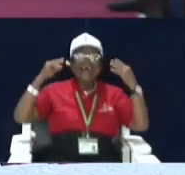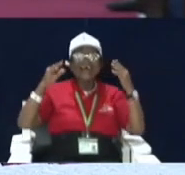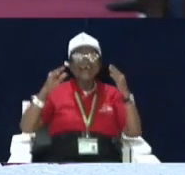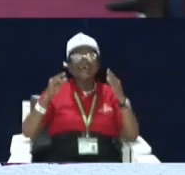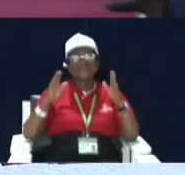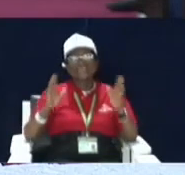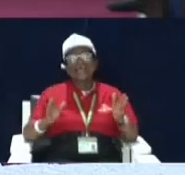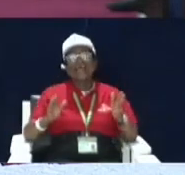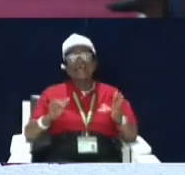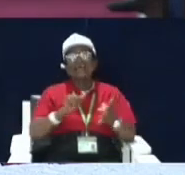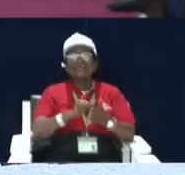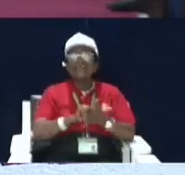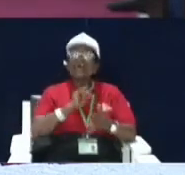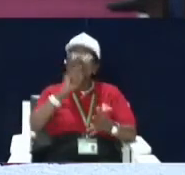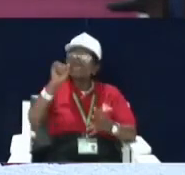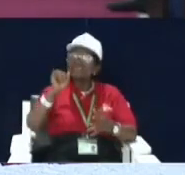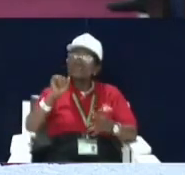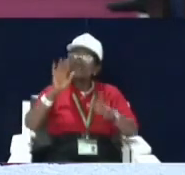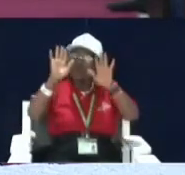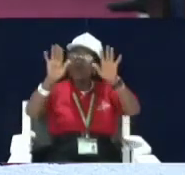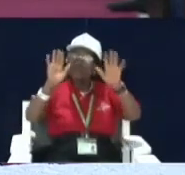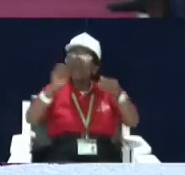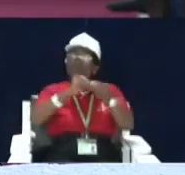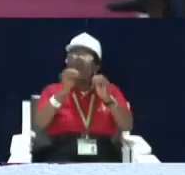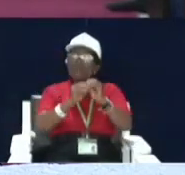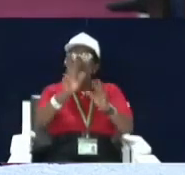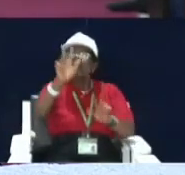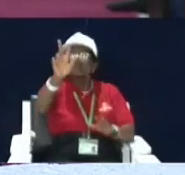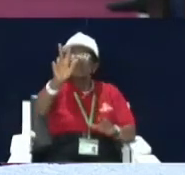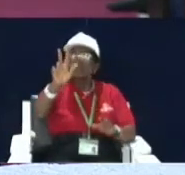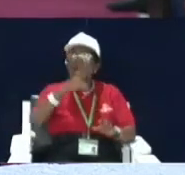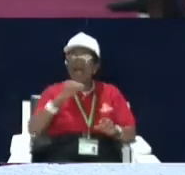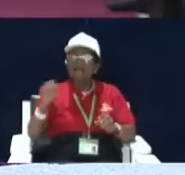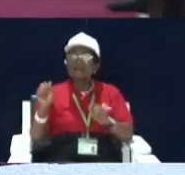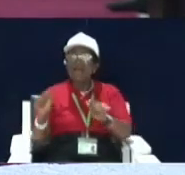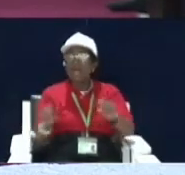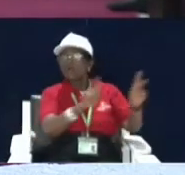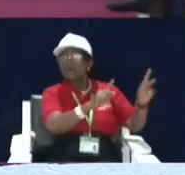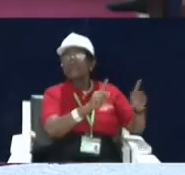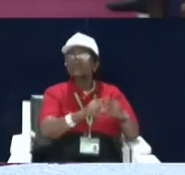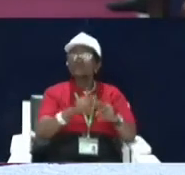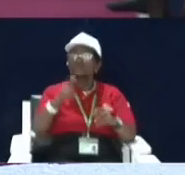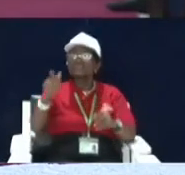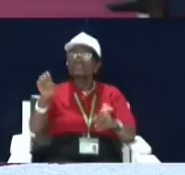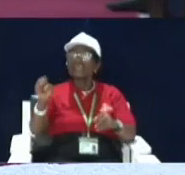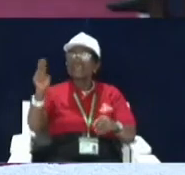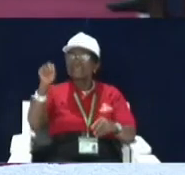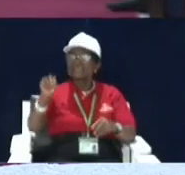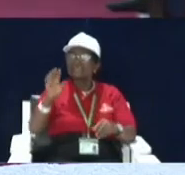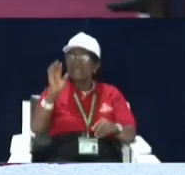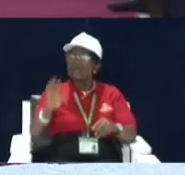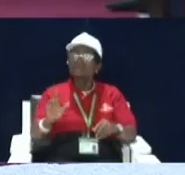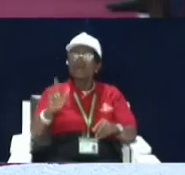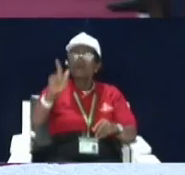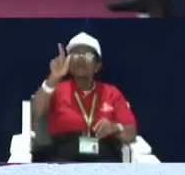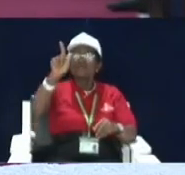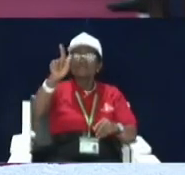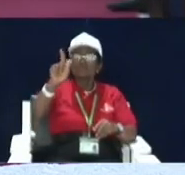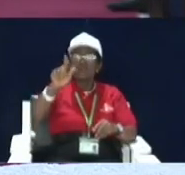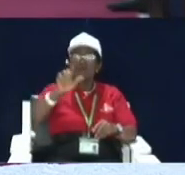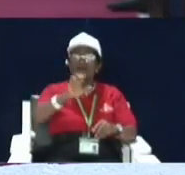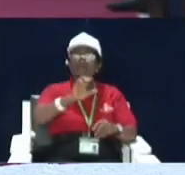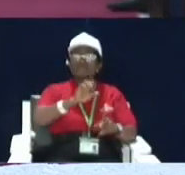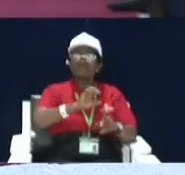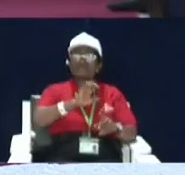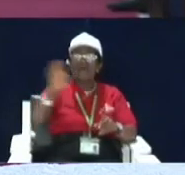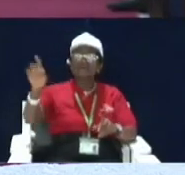That's wonder number three. And according to Genesis chapter 21, from verse 1 to 7, Genesis 21,